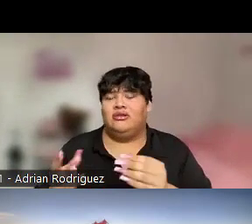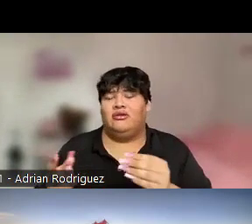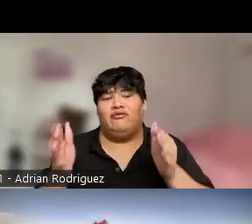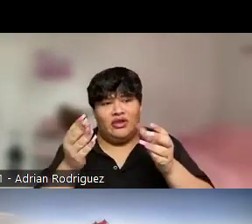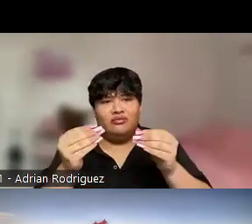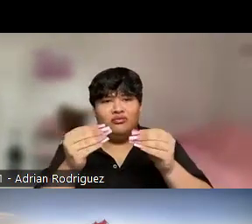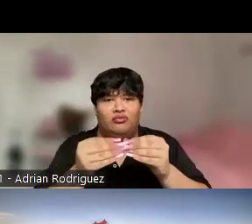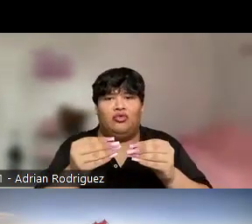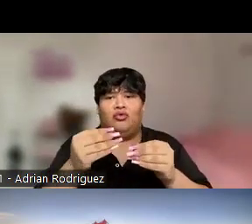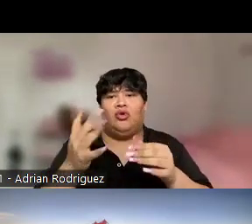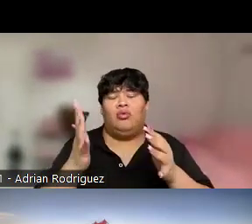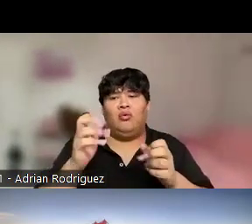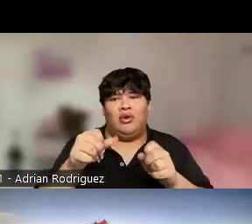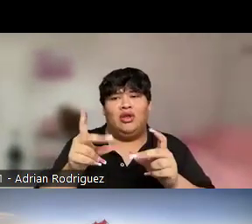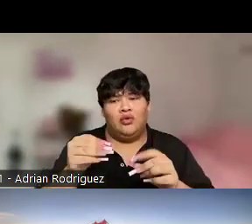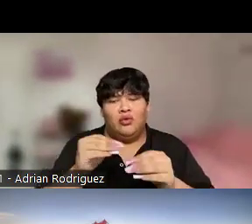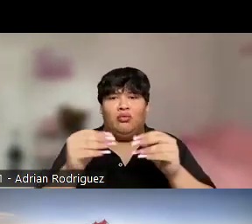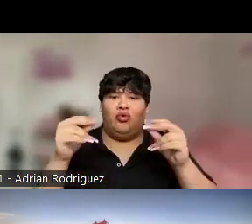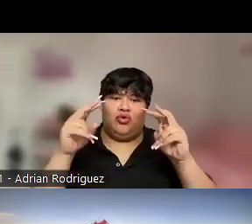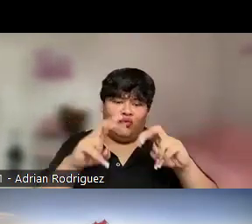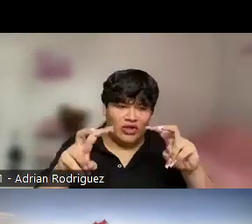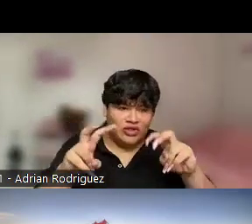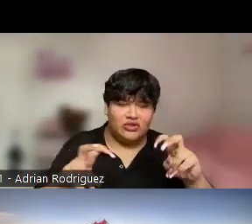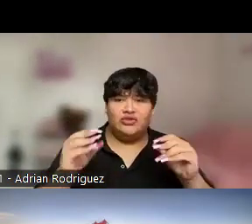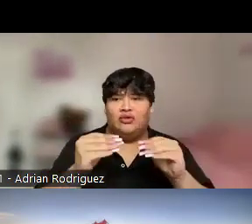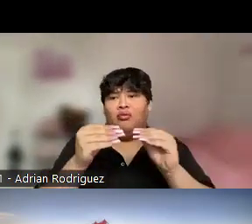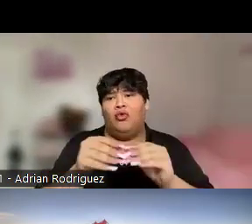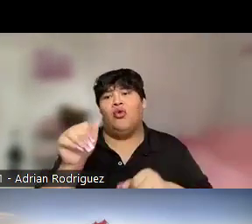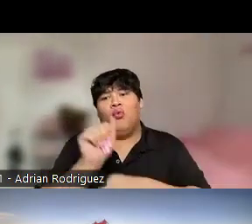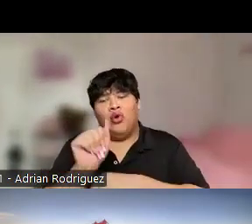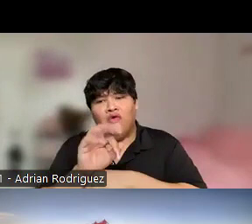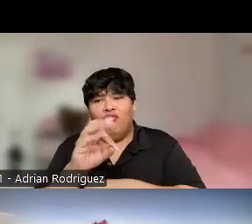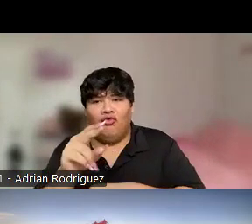significant disparities in terms of access to resources as well as workforce